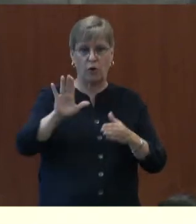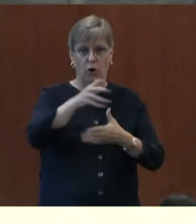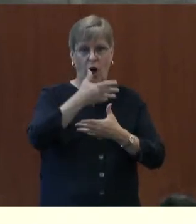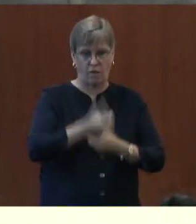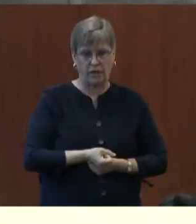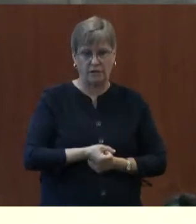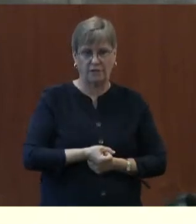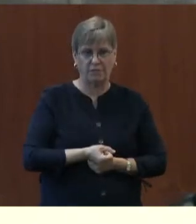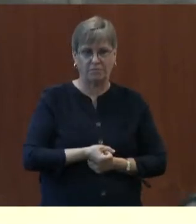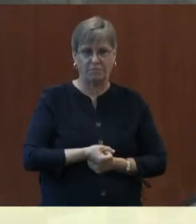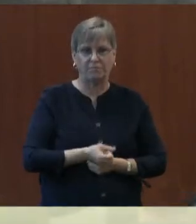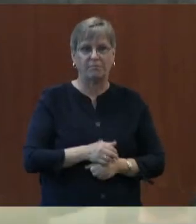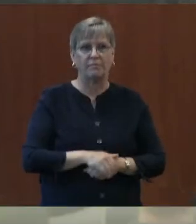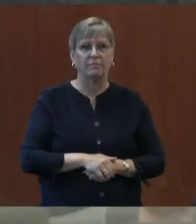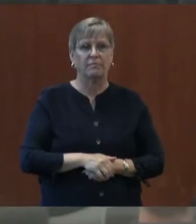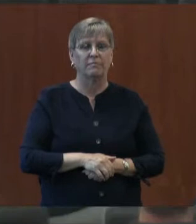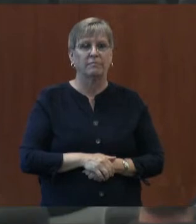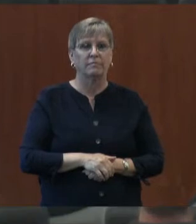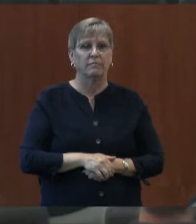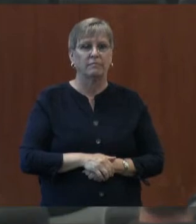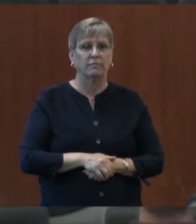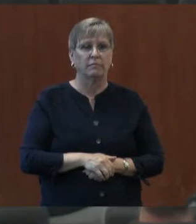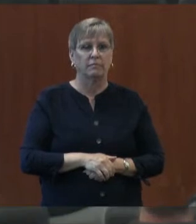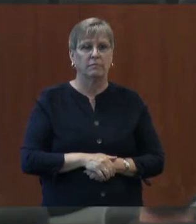confidence. So